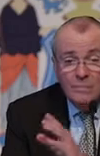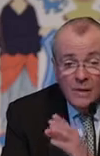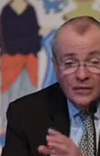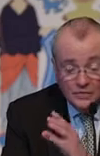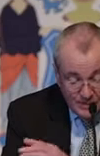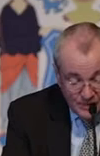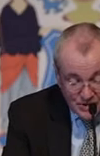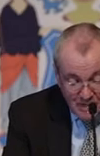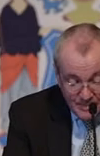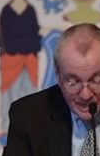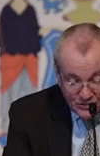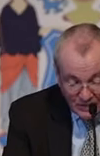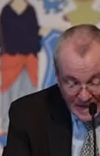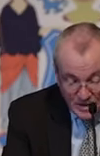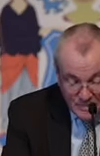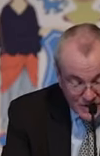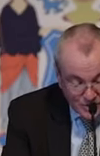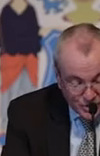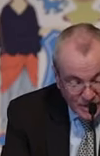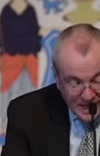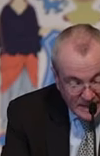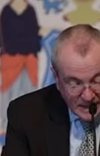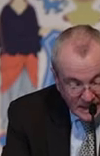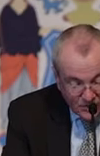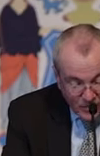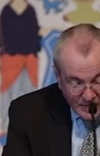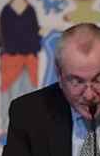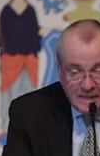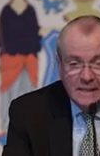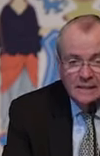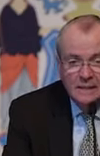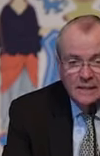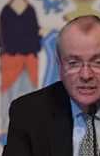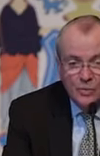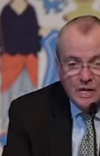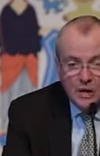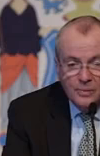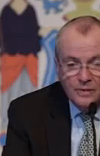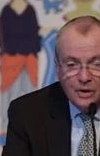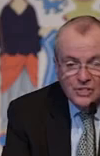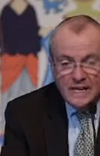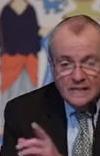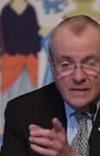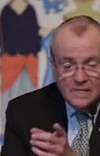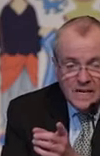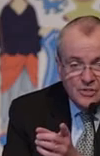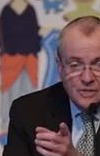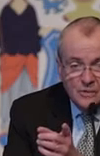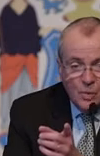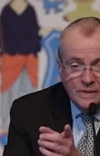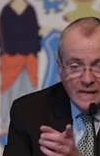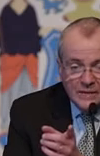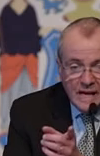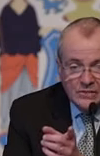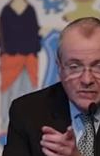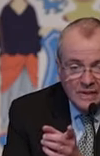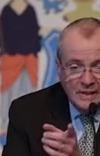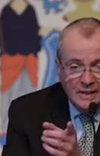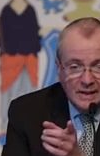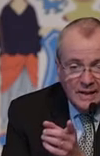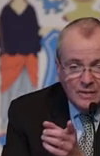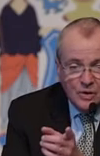We must keep this map in its lightest possible shade if we're able to begin to reopen our state. And even yesterday, one day to the